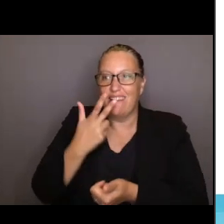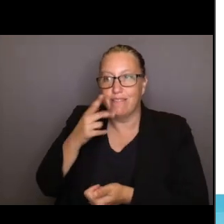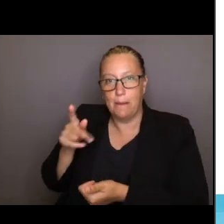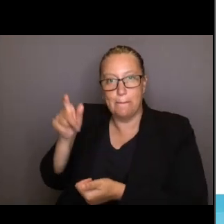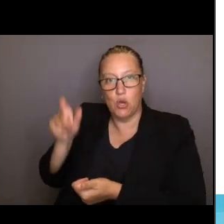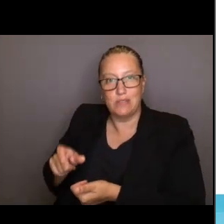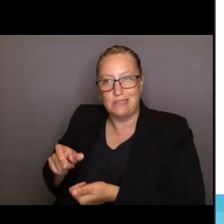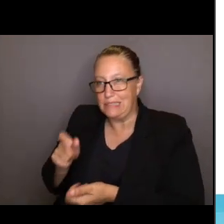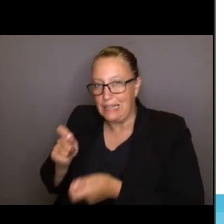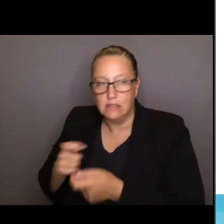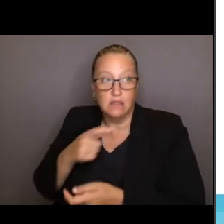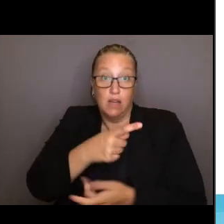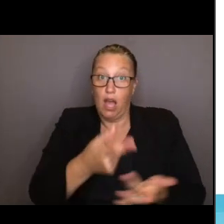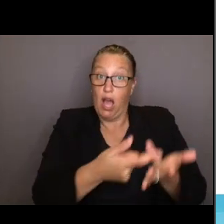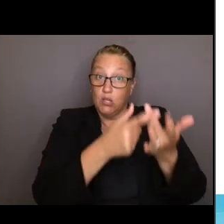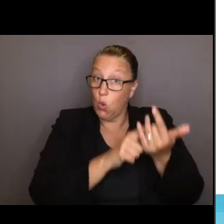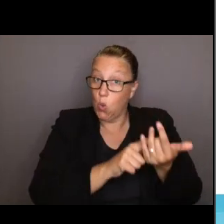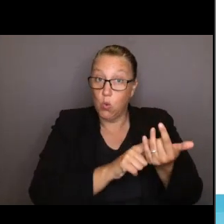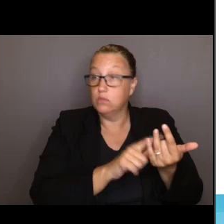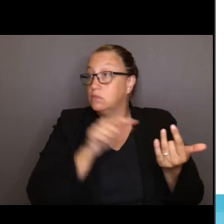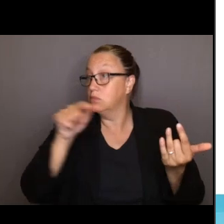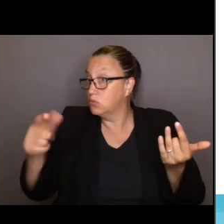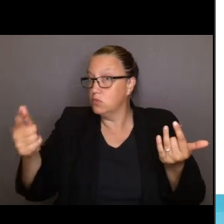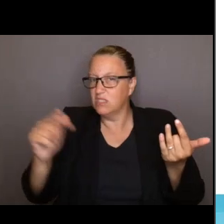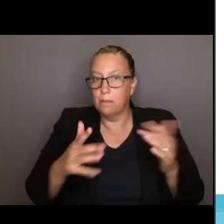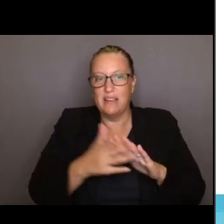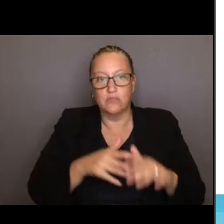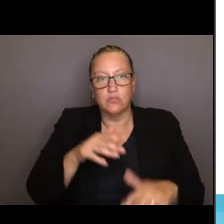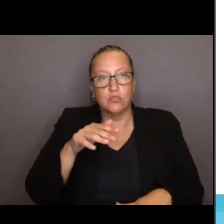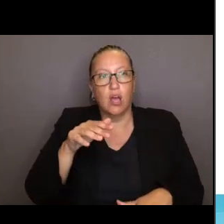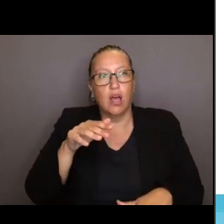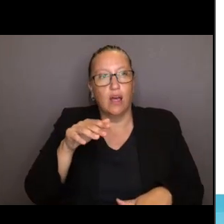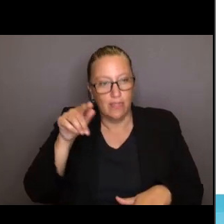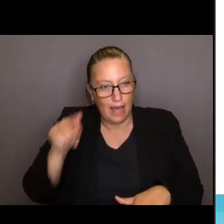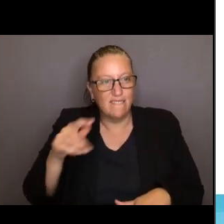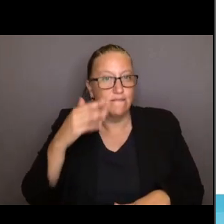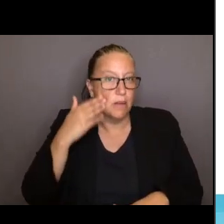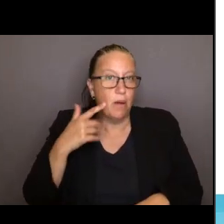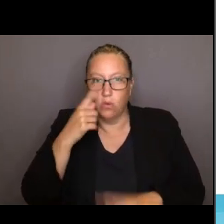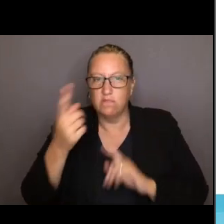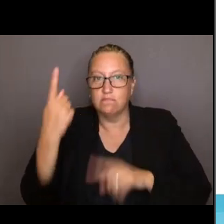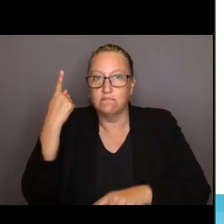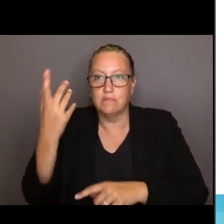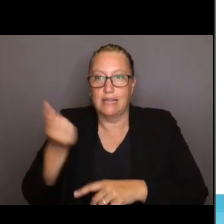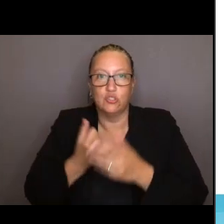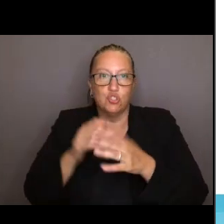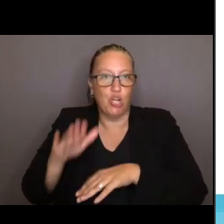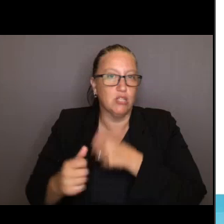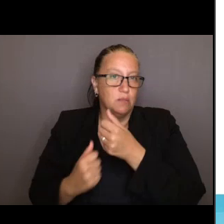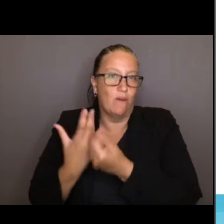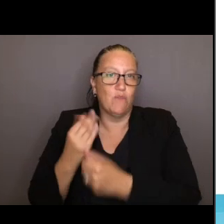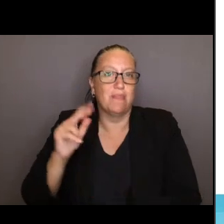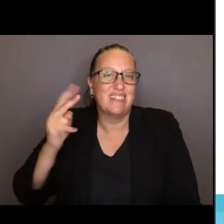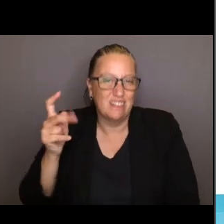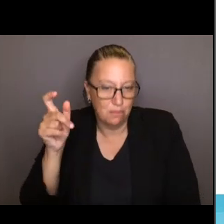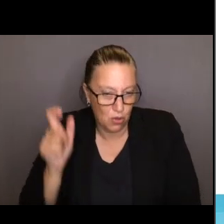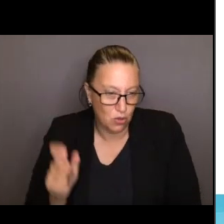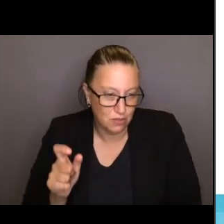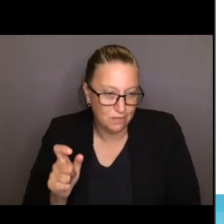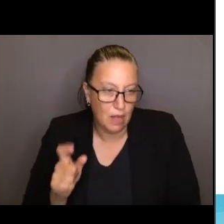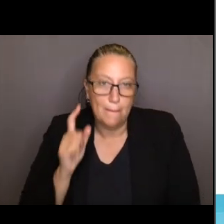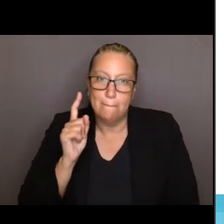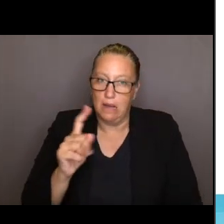that obviously then that the female would be able to get child support from that second person. The logistics